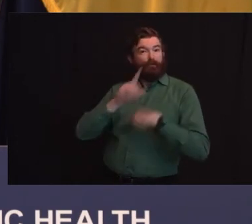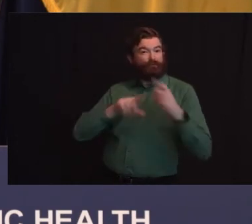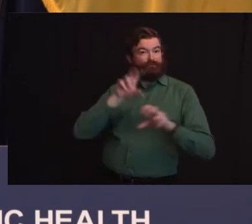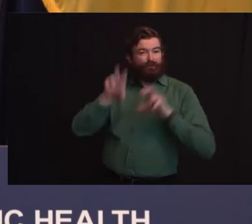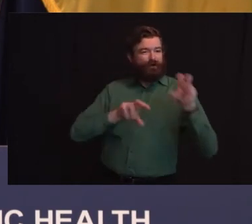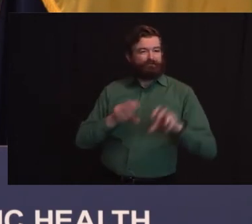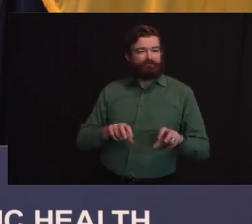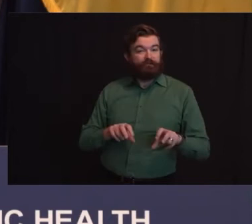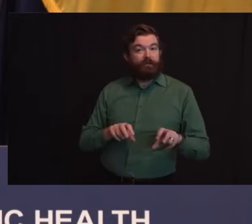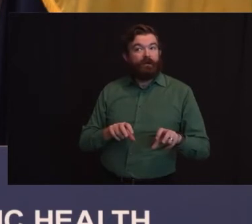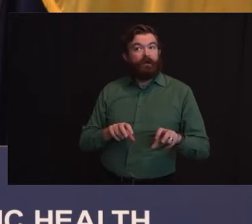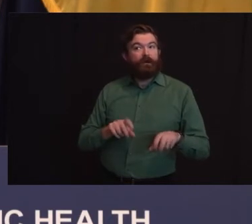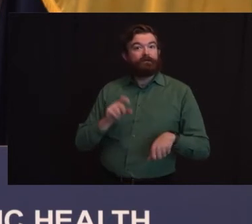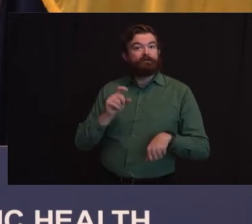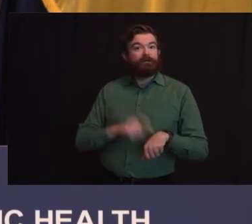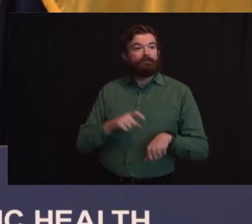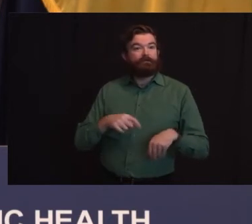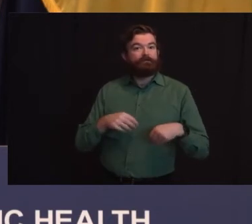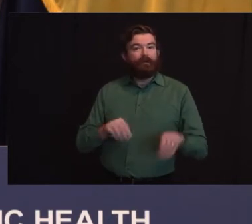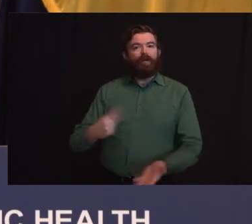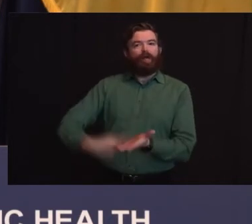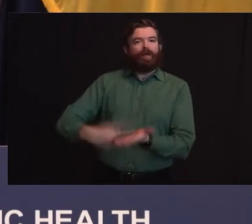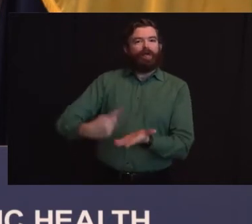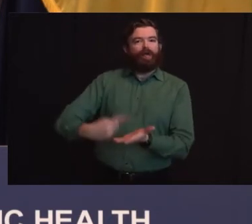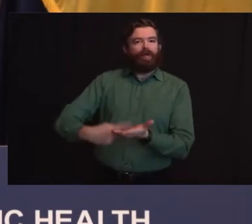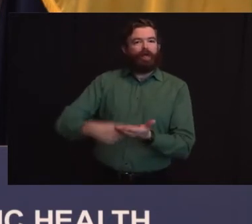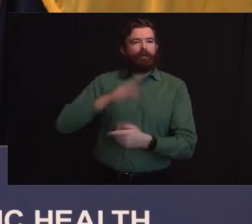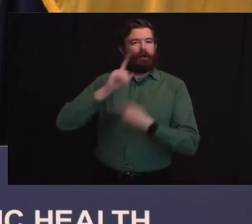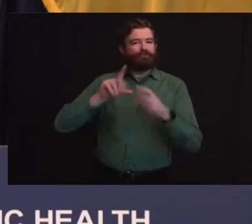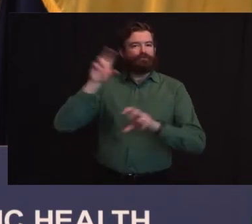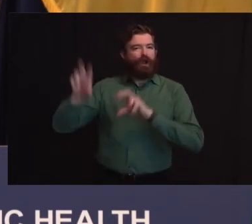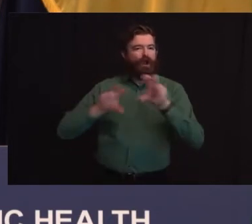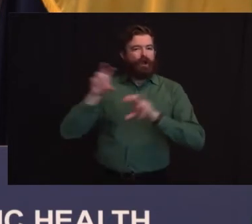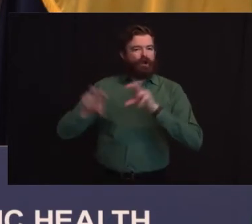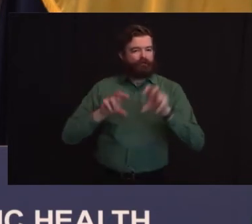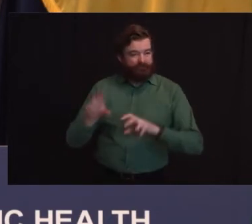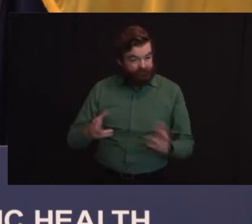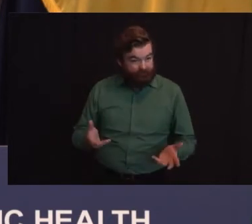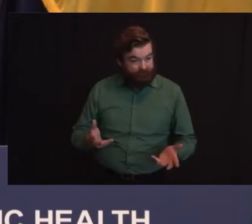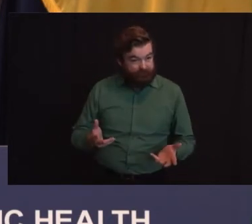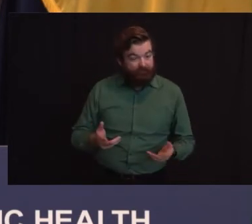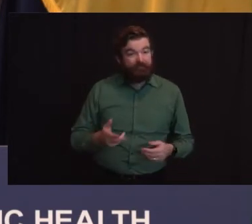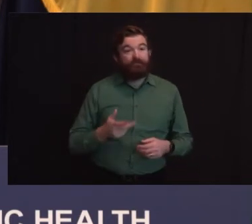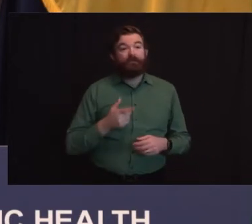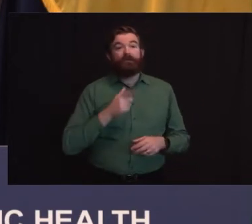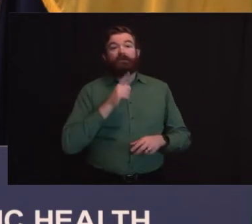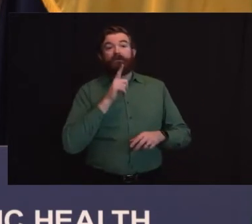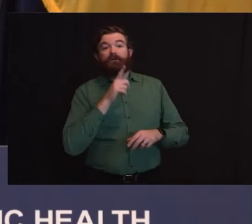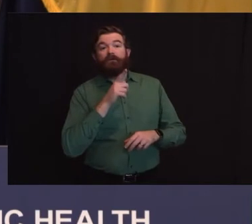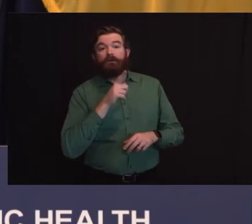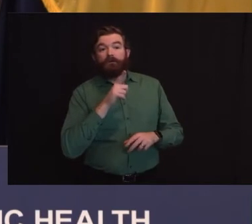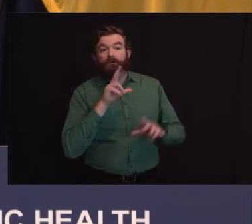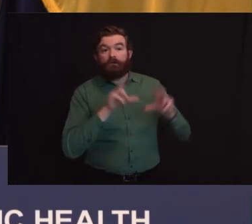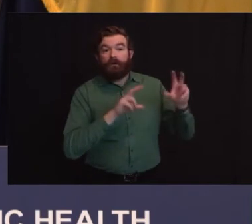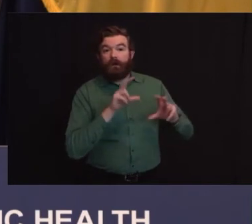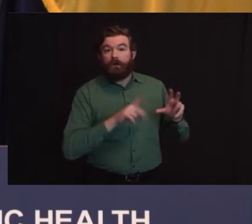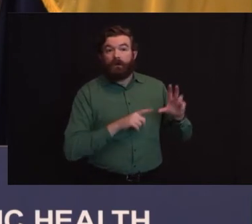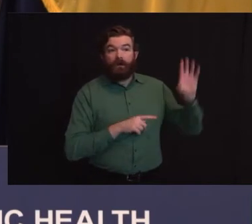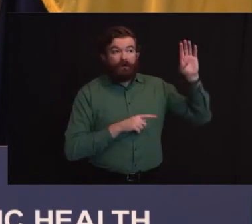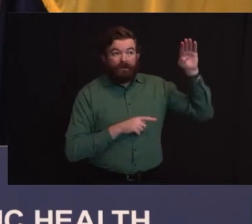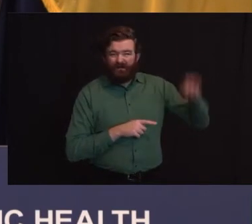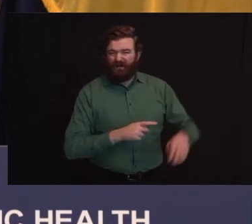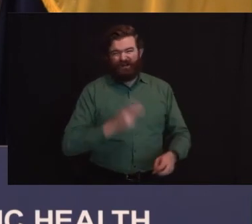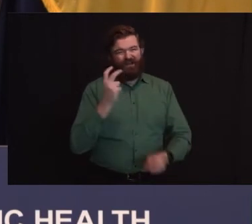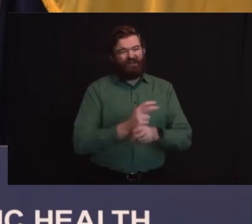Because when these things start dropping, it's like trying to catch a knife when they go down. Good luck. And by the way, it's